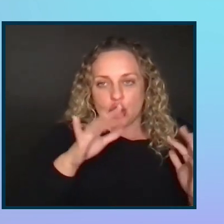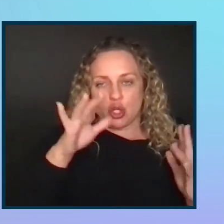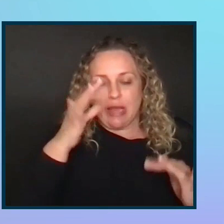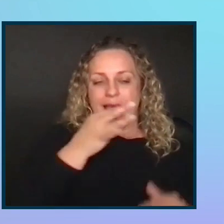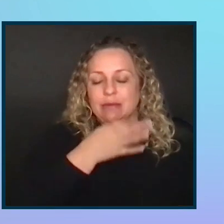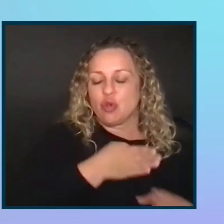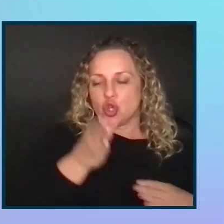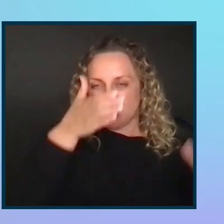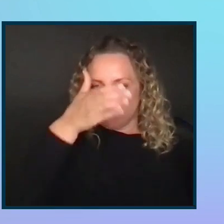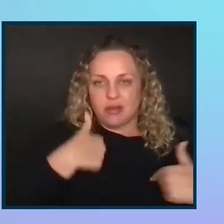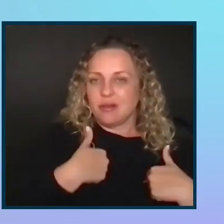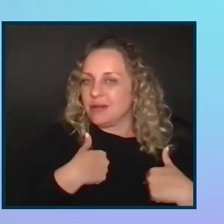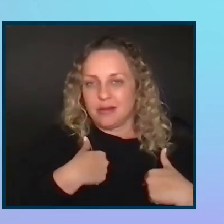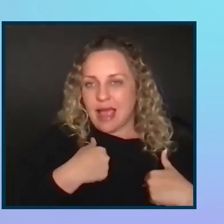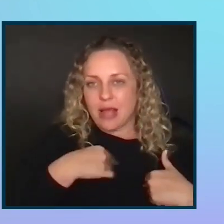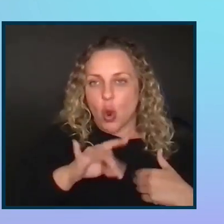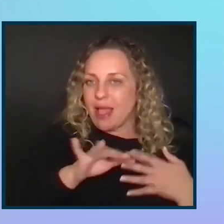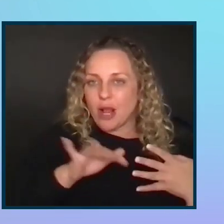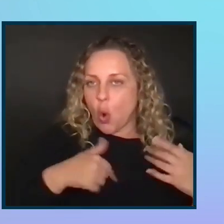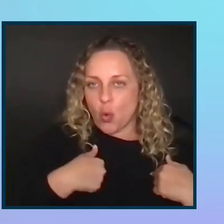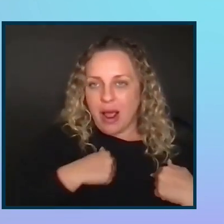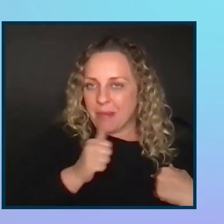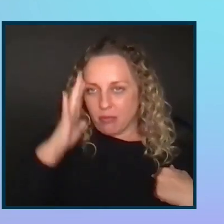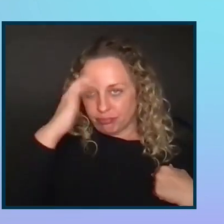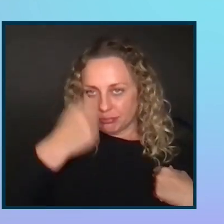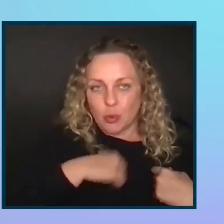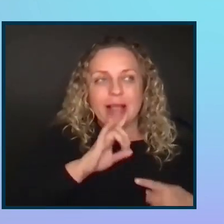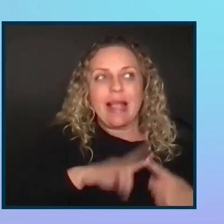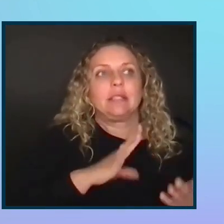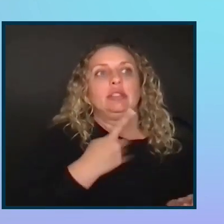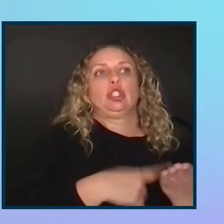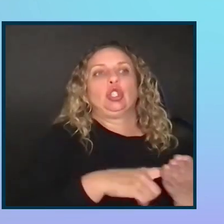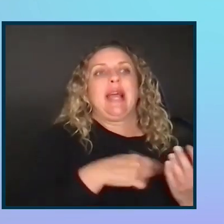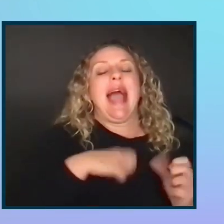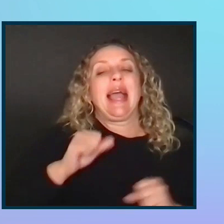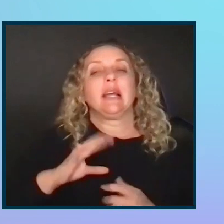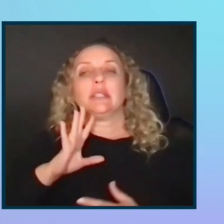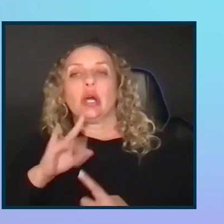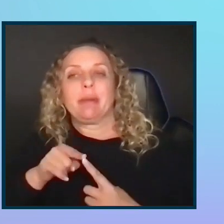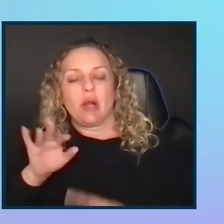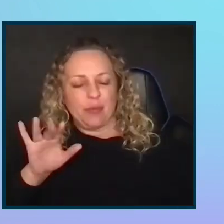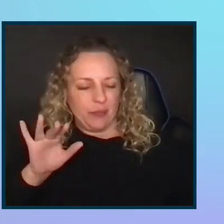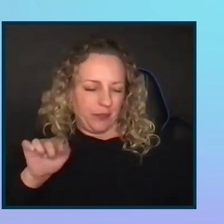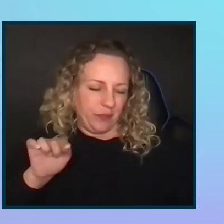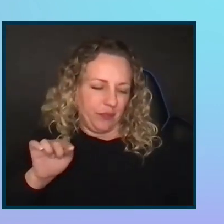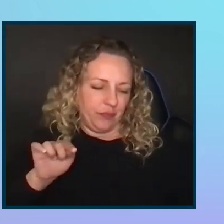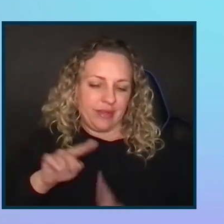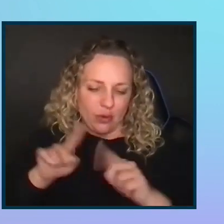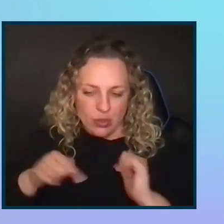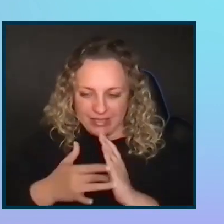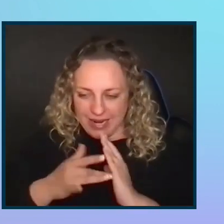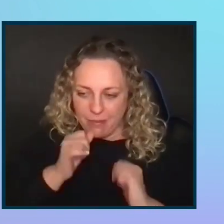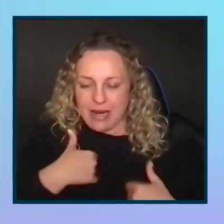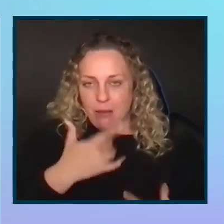expert, subject matter expert. I don't like code. I'm not a coder, so I can't speak. I can speak to screen reader technology, but it's